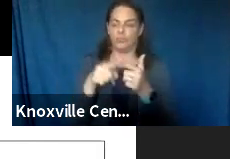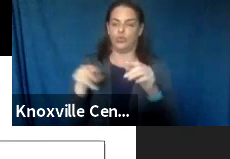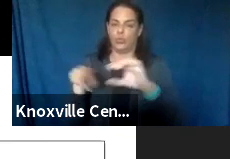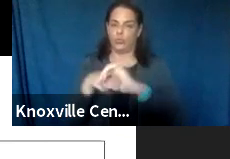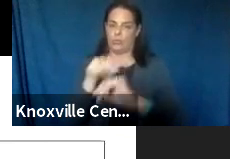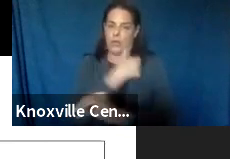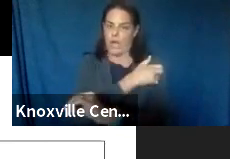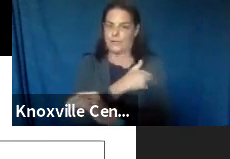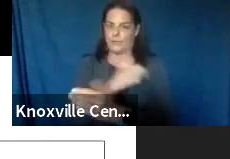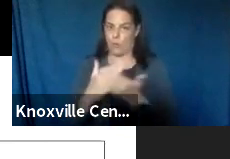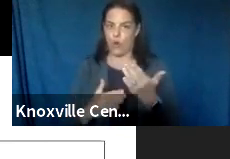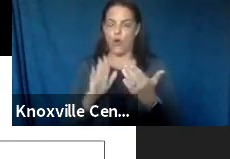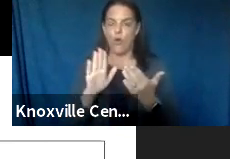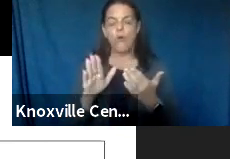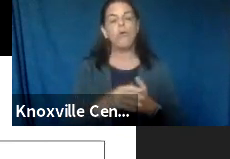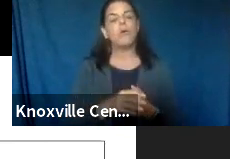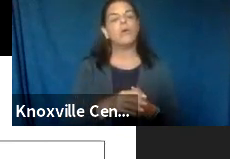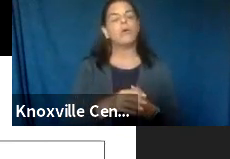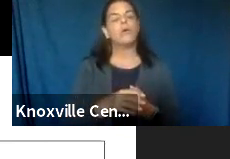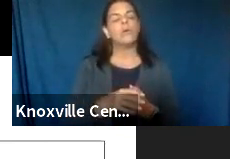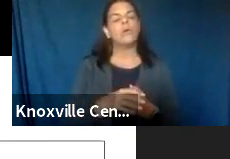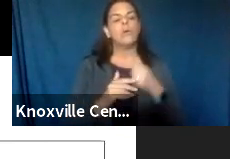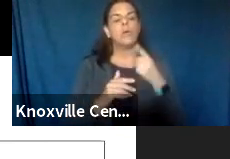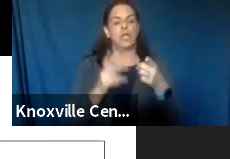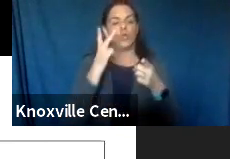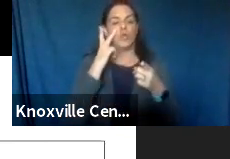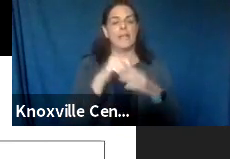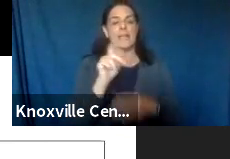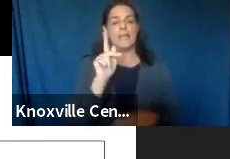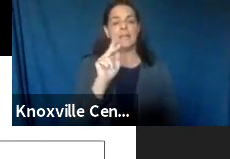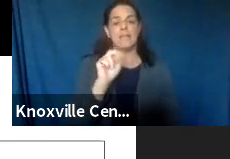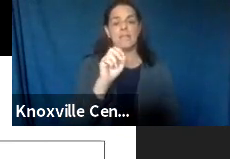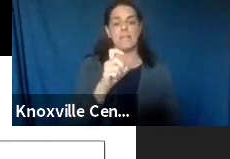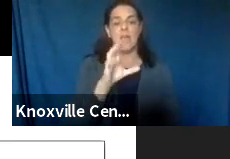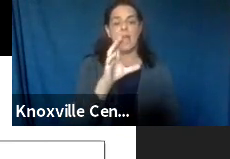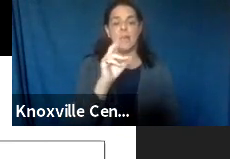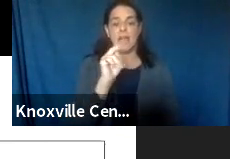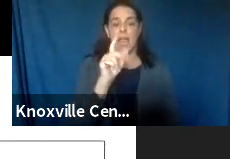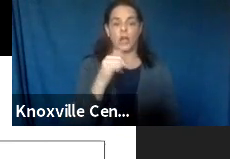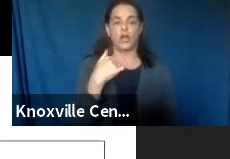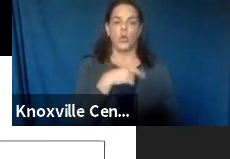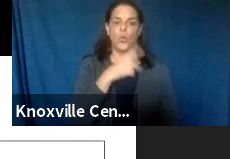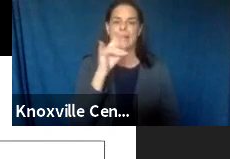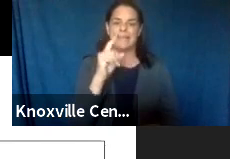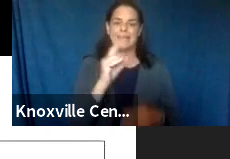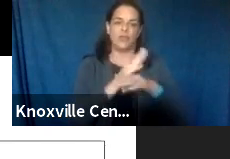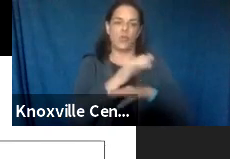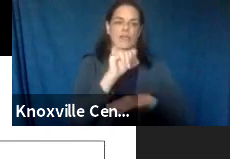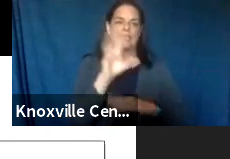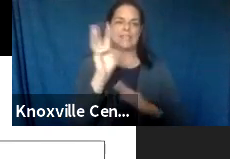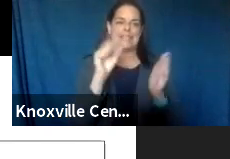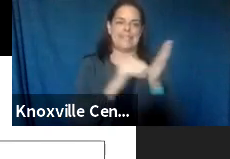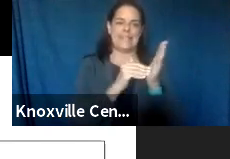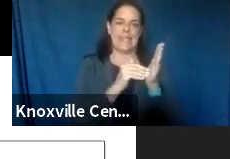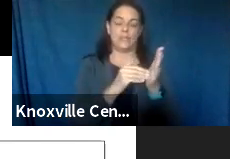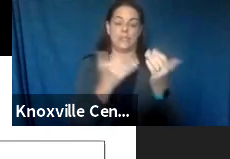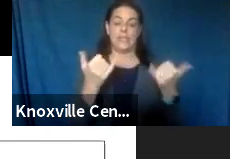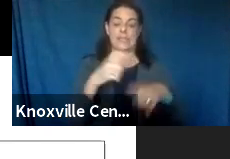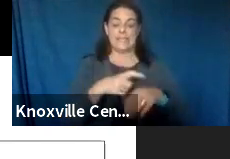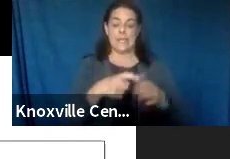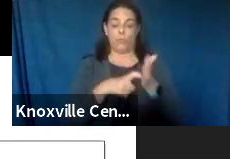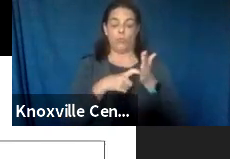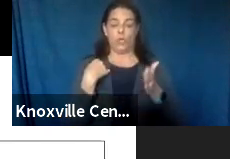piece. Here you see that in Knox County, we did cross that 6,000 point. This time it took us